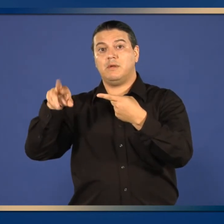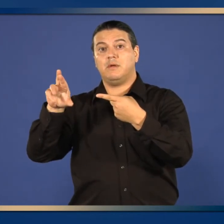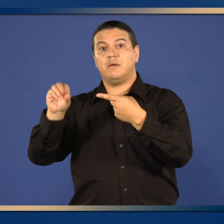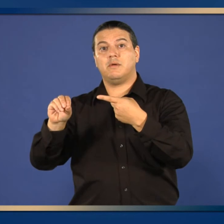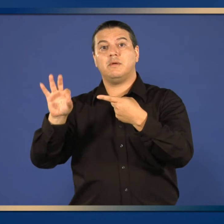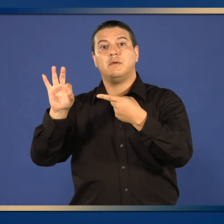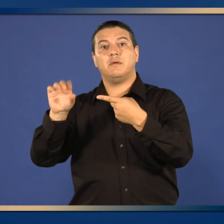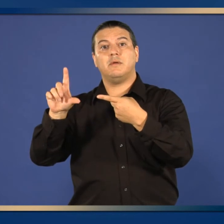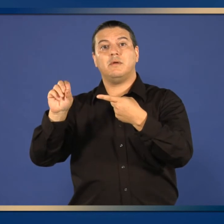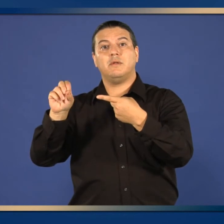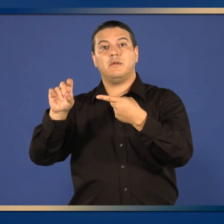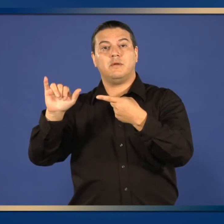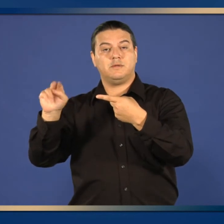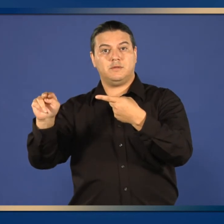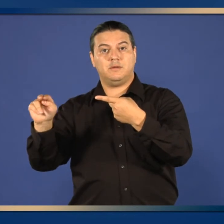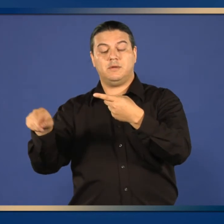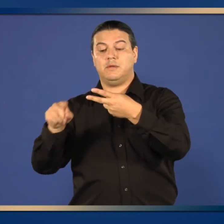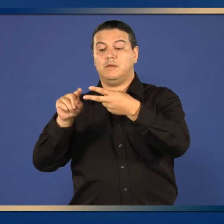CIPROFLOXCIN,